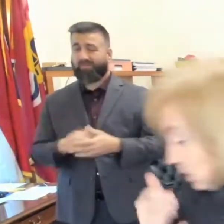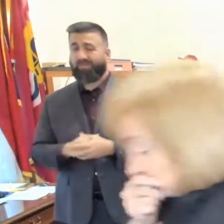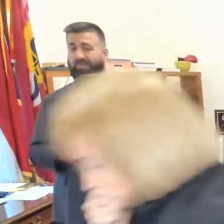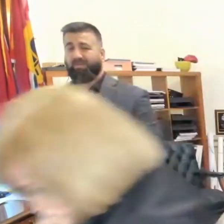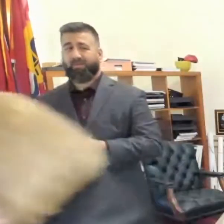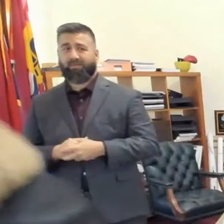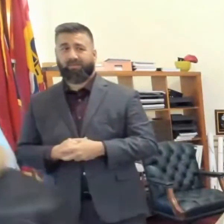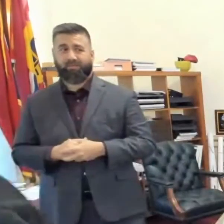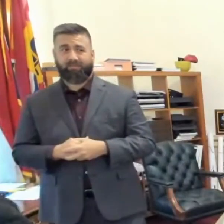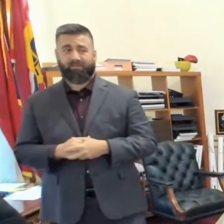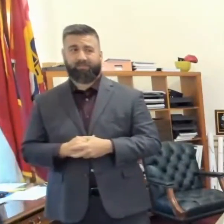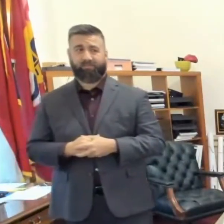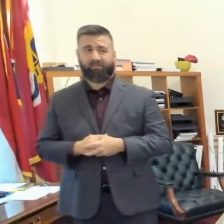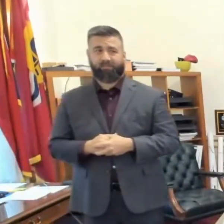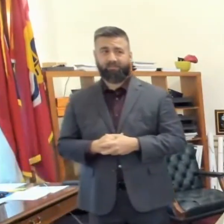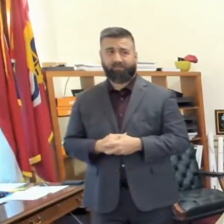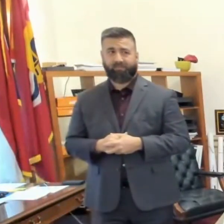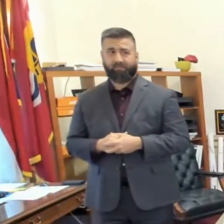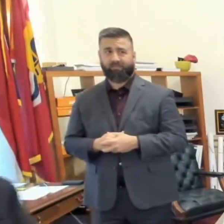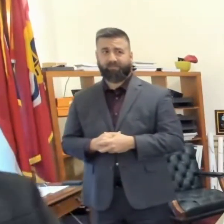CARES Act 2, Mayor.